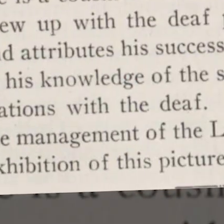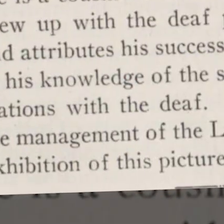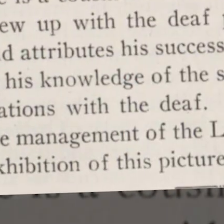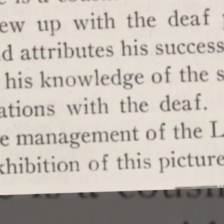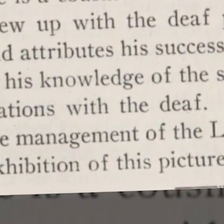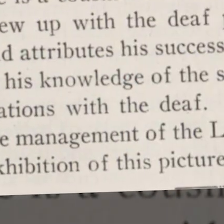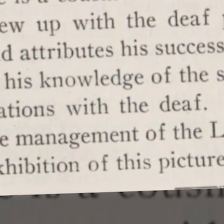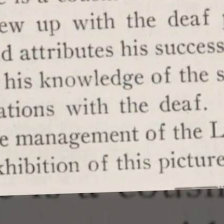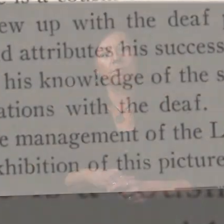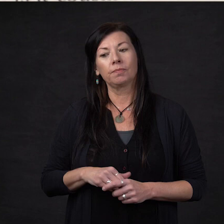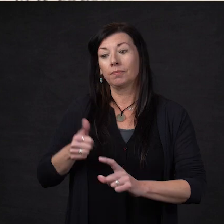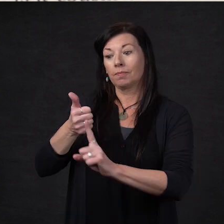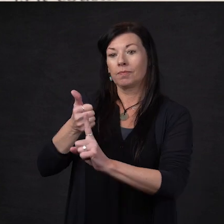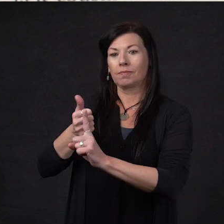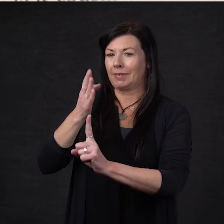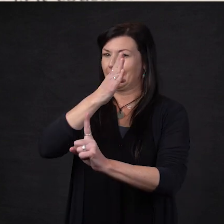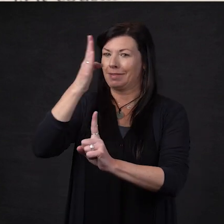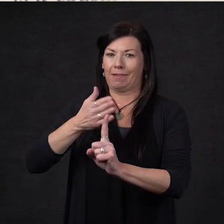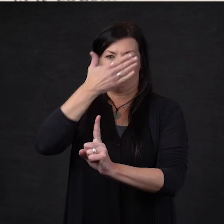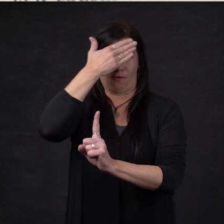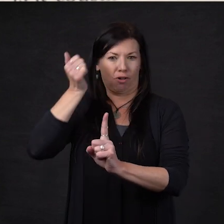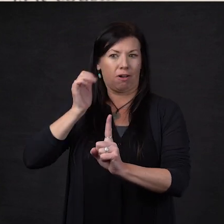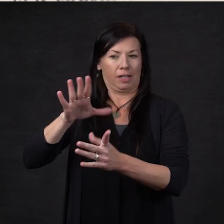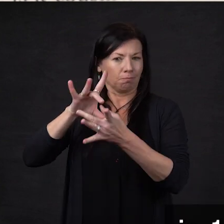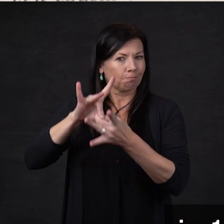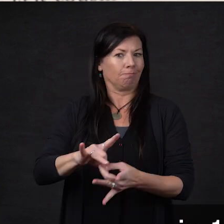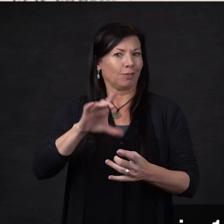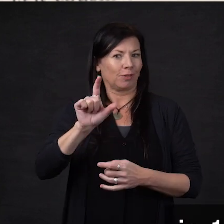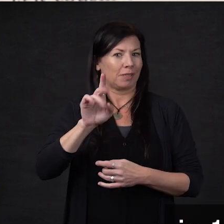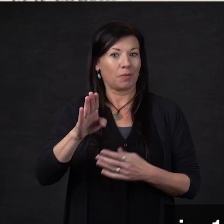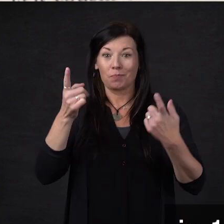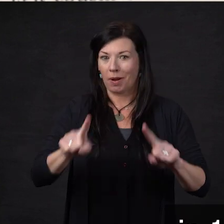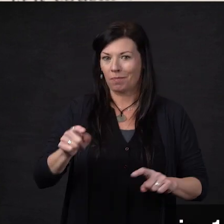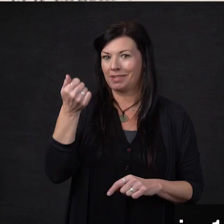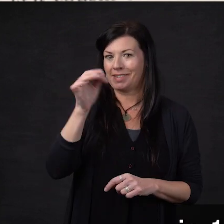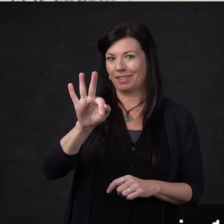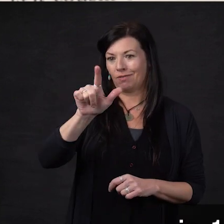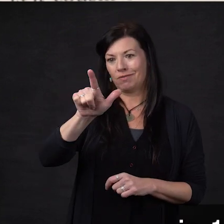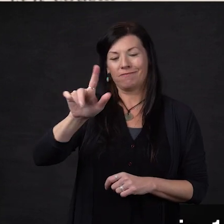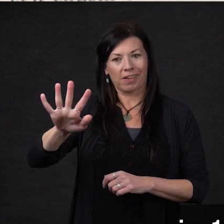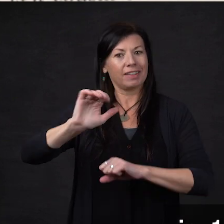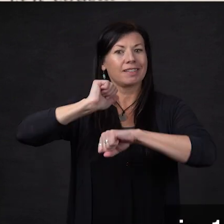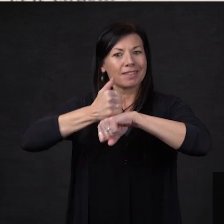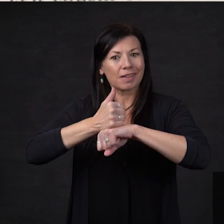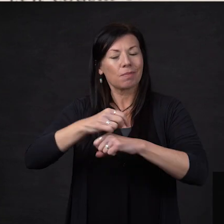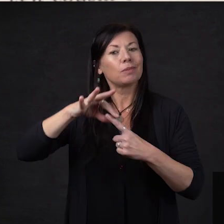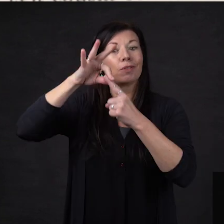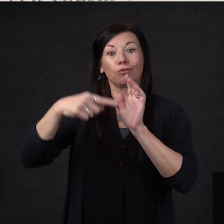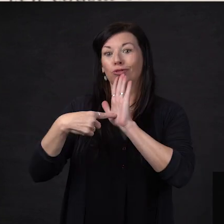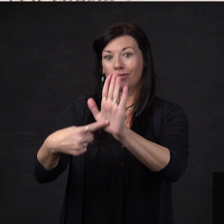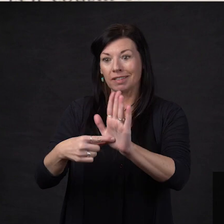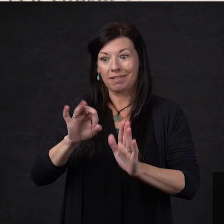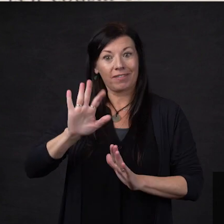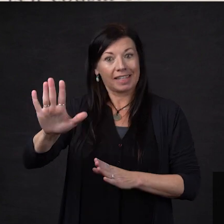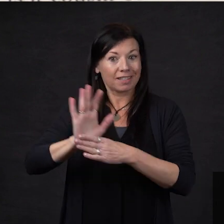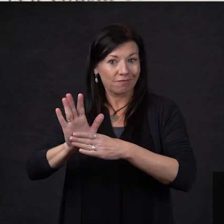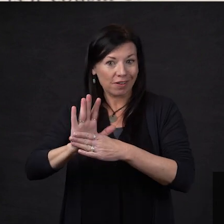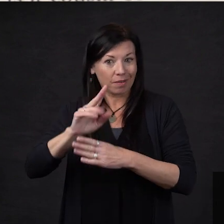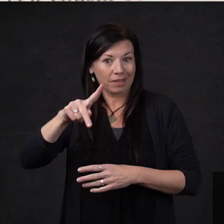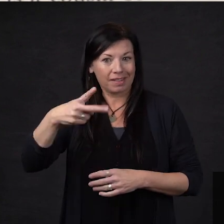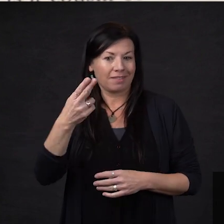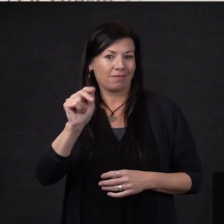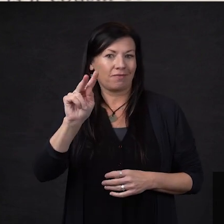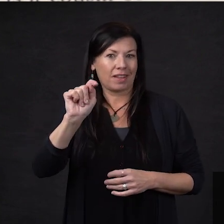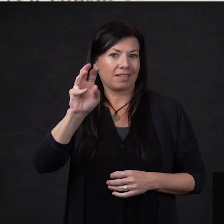clip, Lon Chaney in The Phantom of the Opera. Never forgetting his roots, in 1925, he arranged a special screening of his film Phantom of the Opera